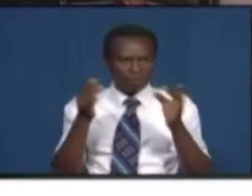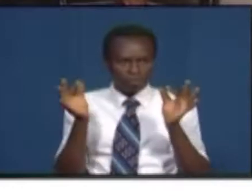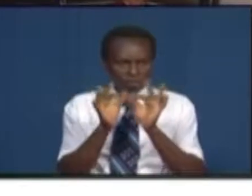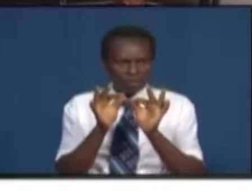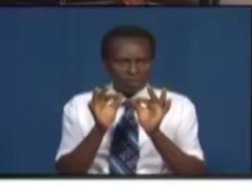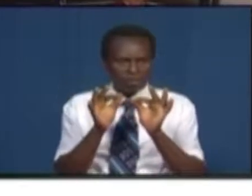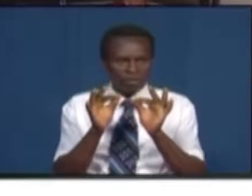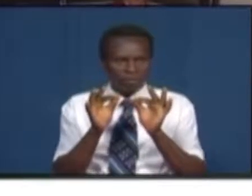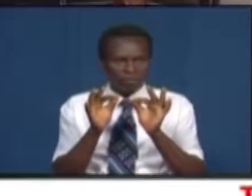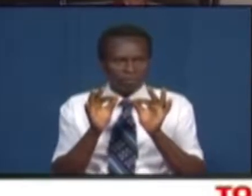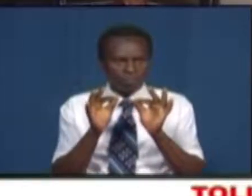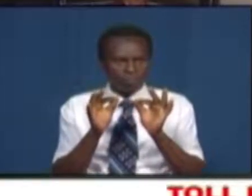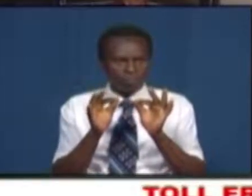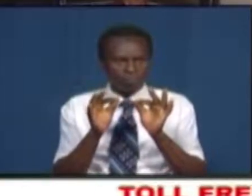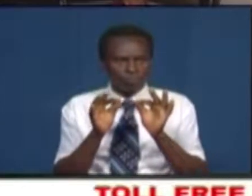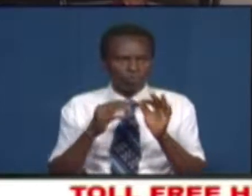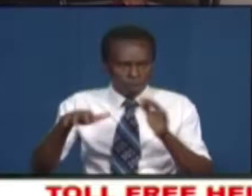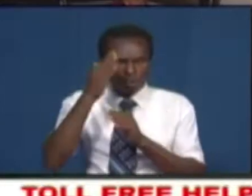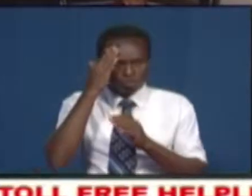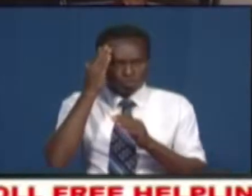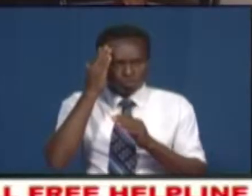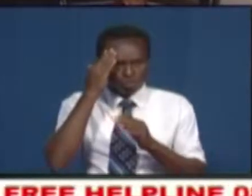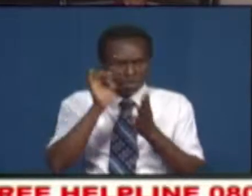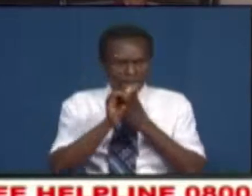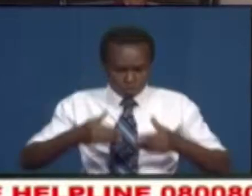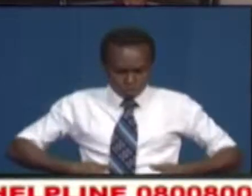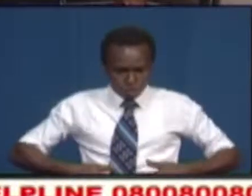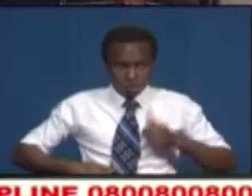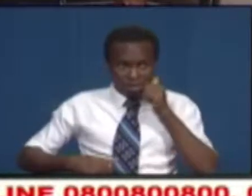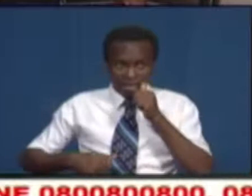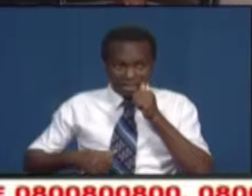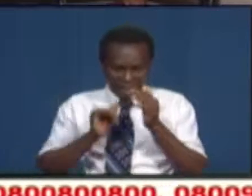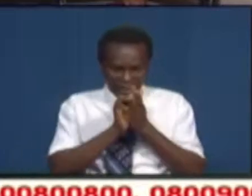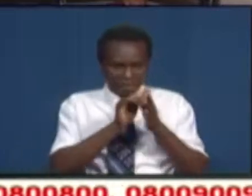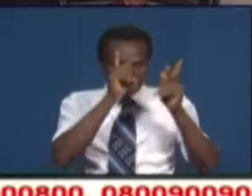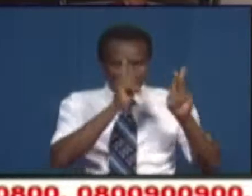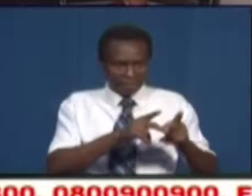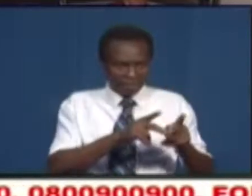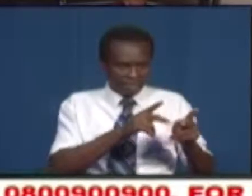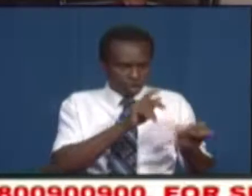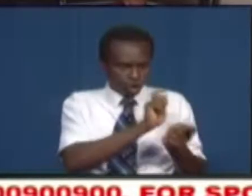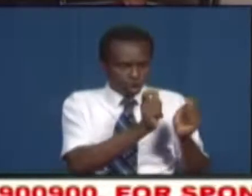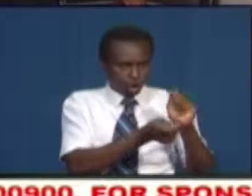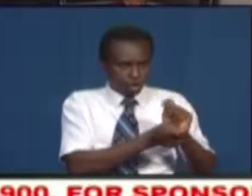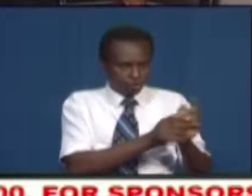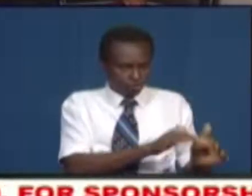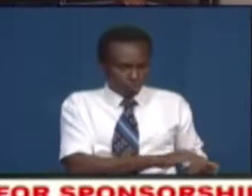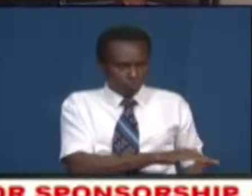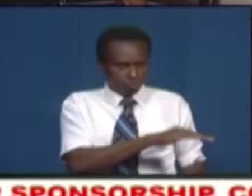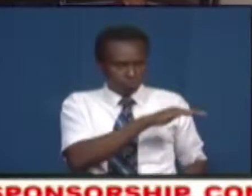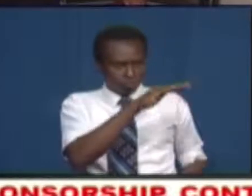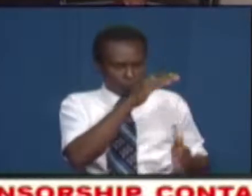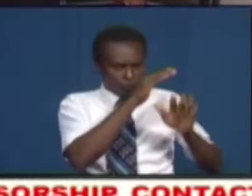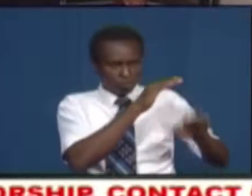a topic because we all know adolescence is a transition period into adulthood. I personally call it the make or